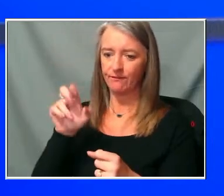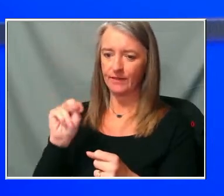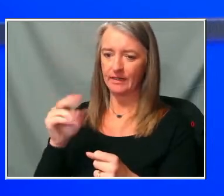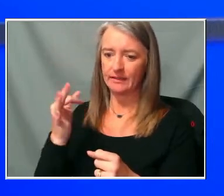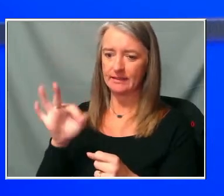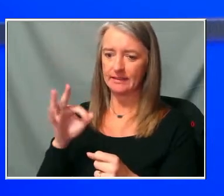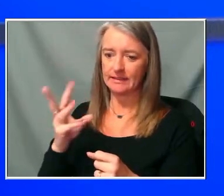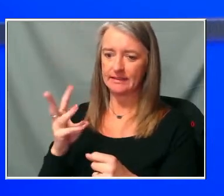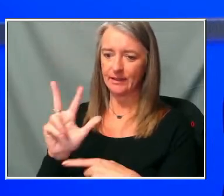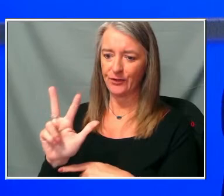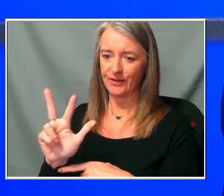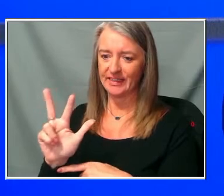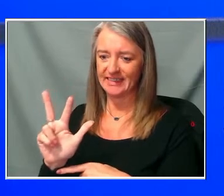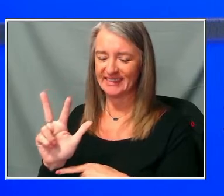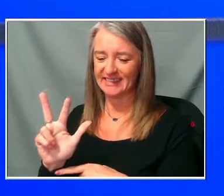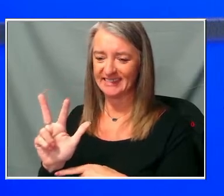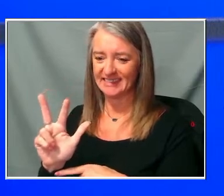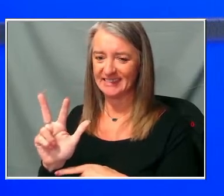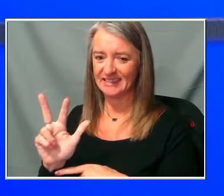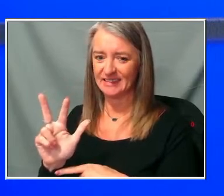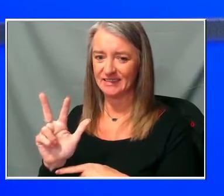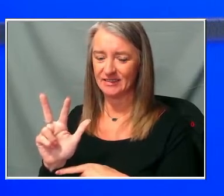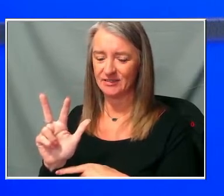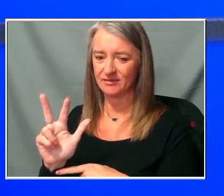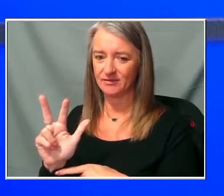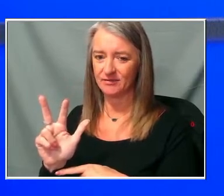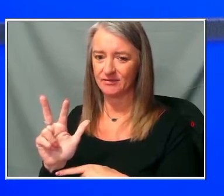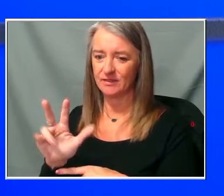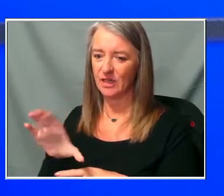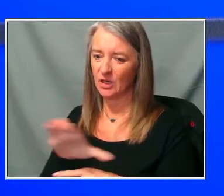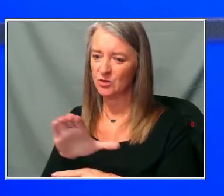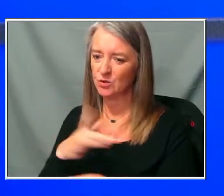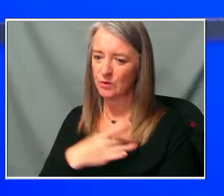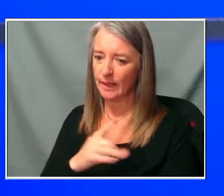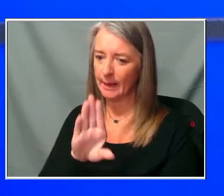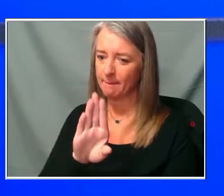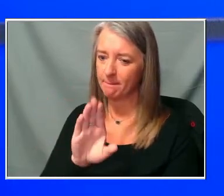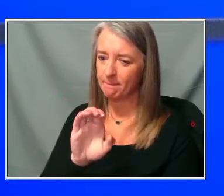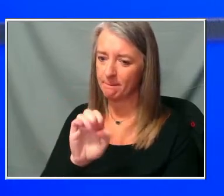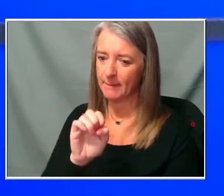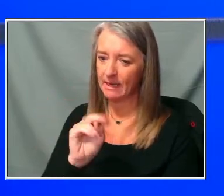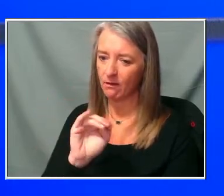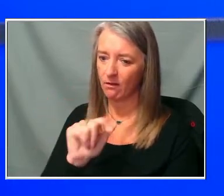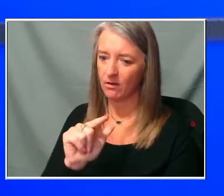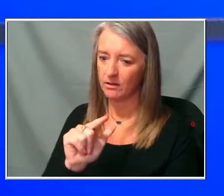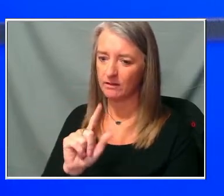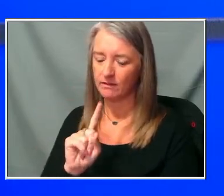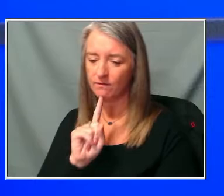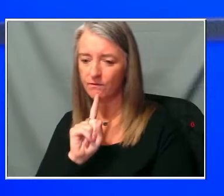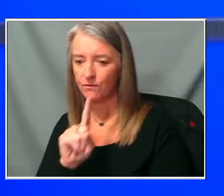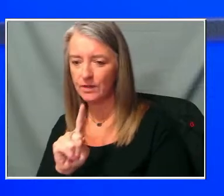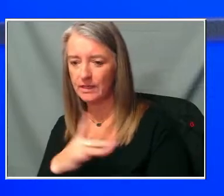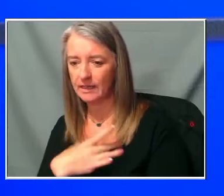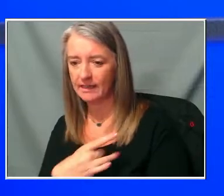1963, and he's like, I do like the Bengals. He goes, but I very much like rubbing it in their nose when